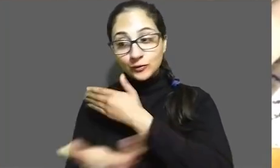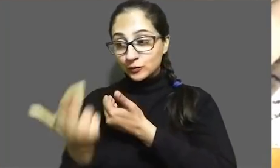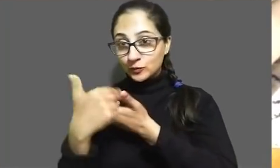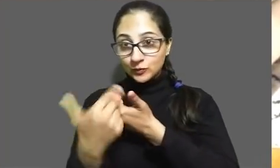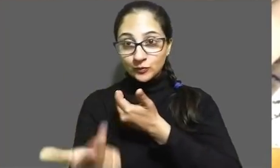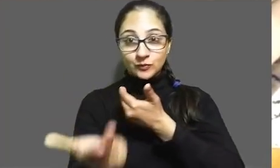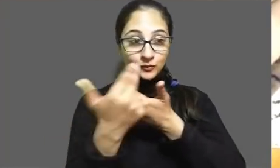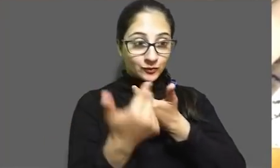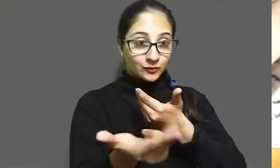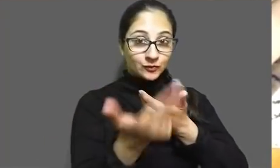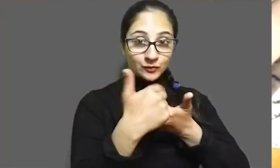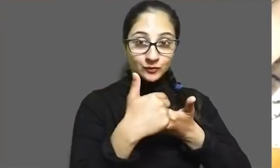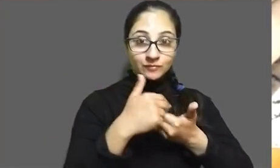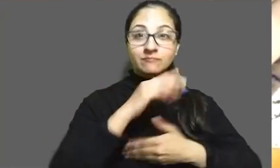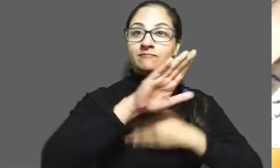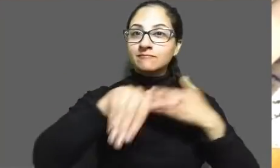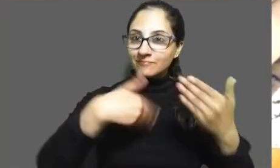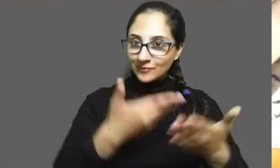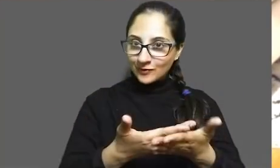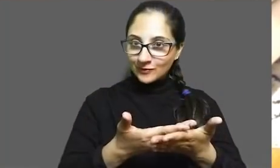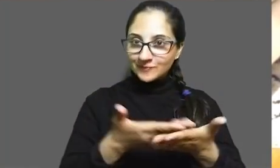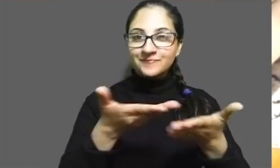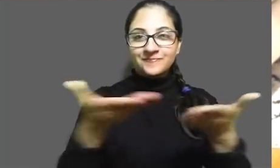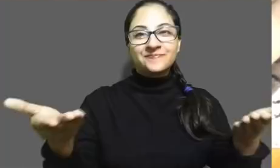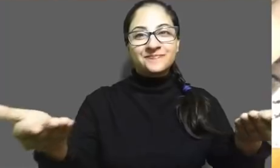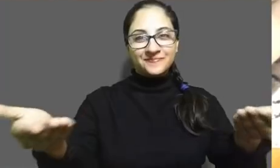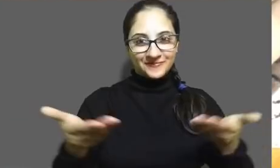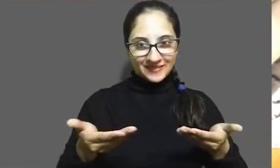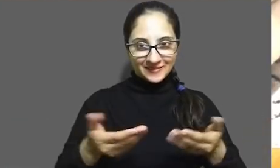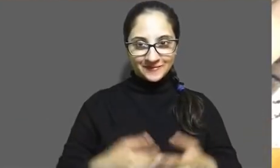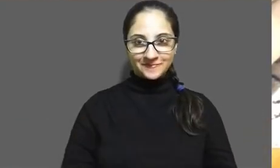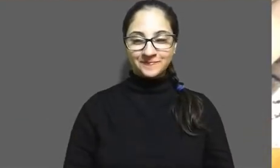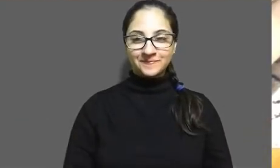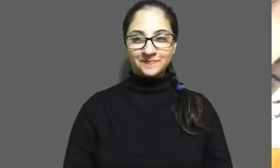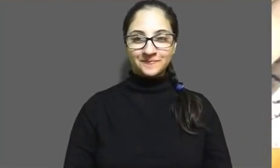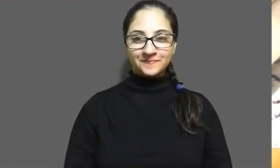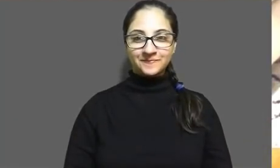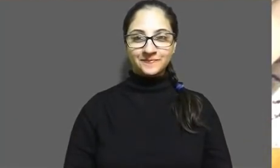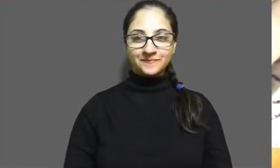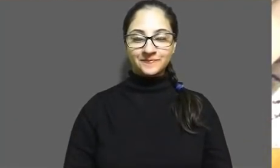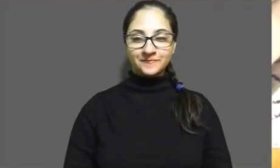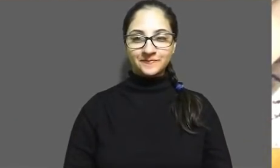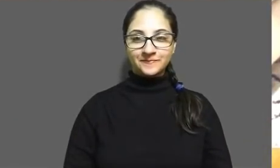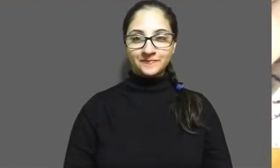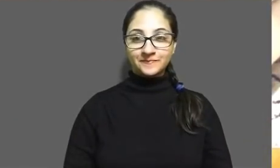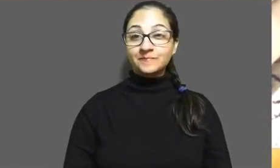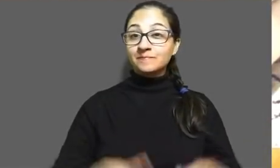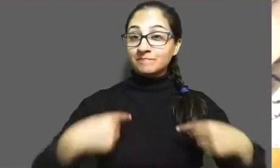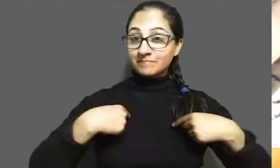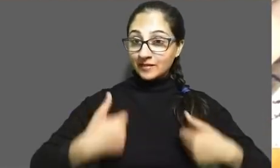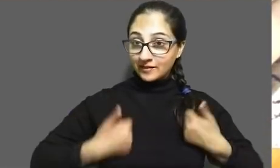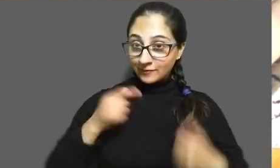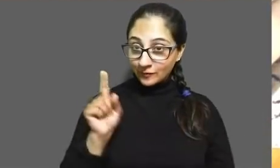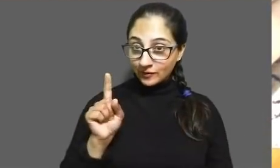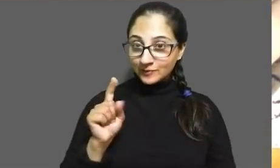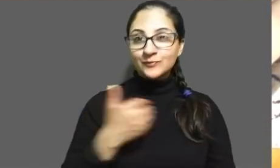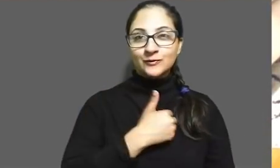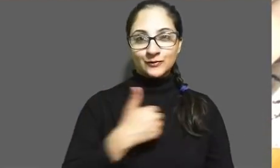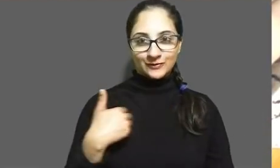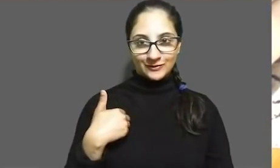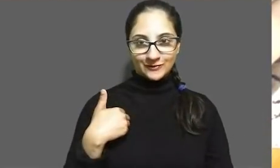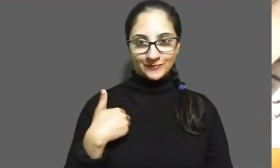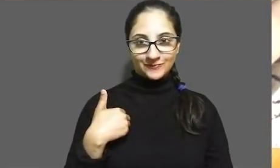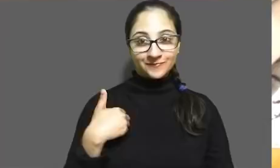across Canada and indeed from around the world. I am joining you from my home in